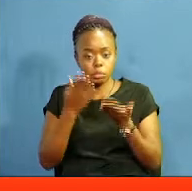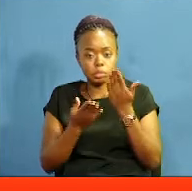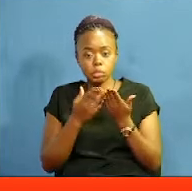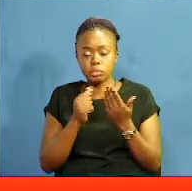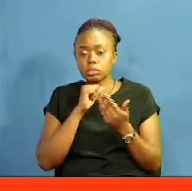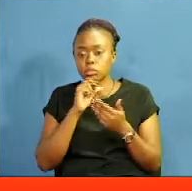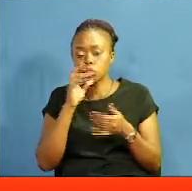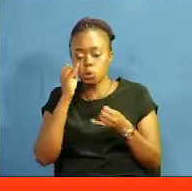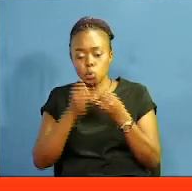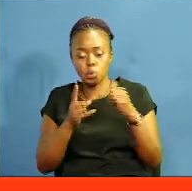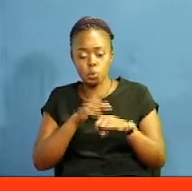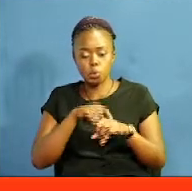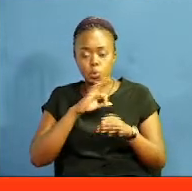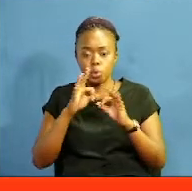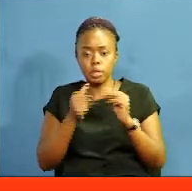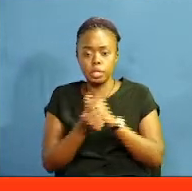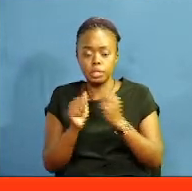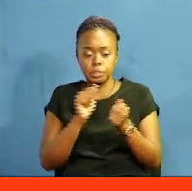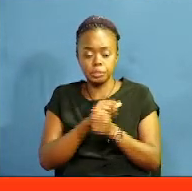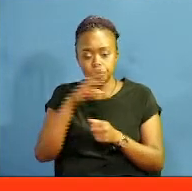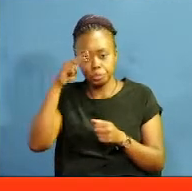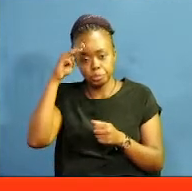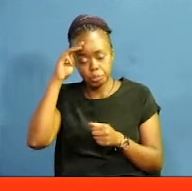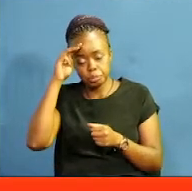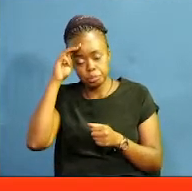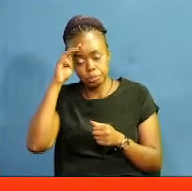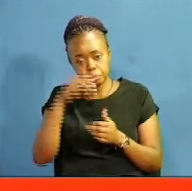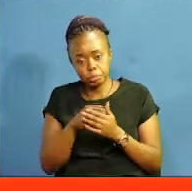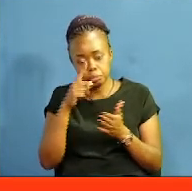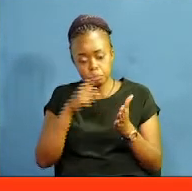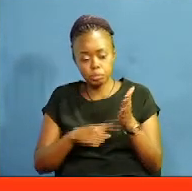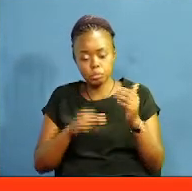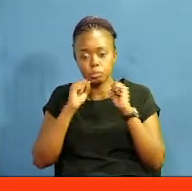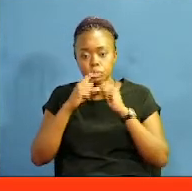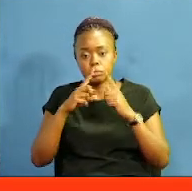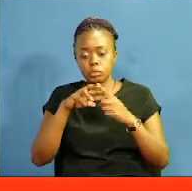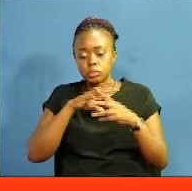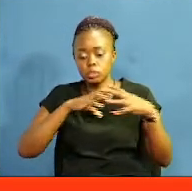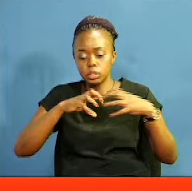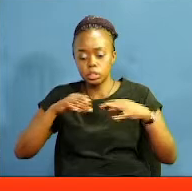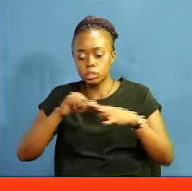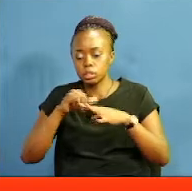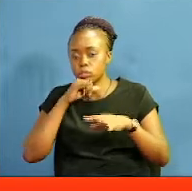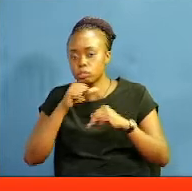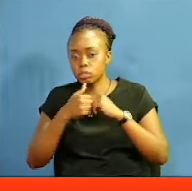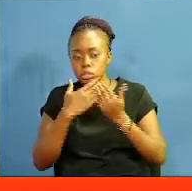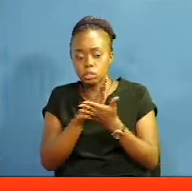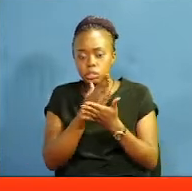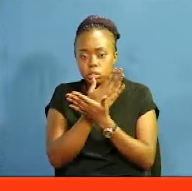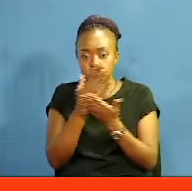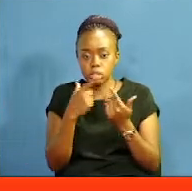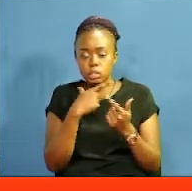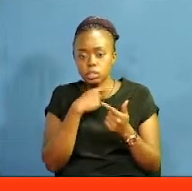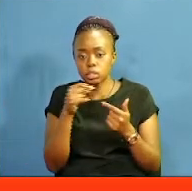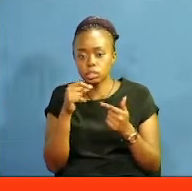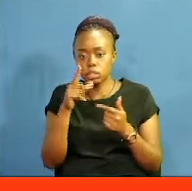probably it won't be the last time if we don't change our mindsets. What we need to do, we need to start implementing some things